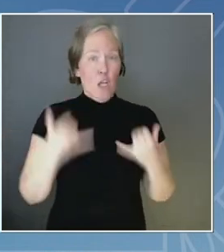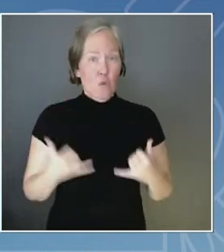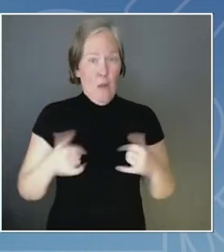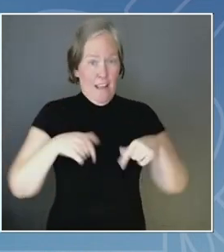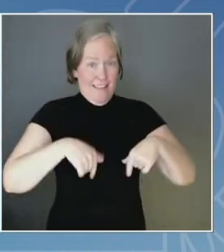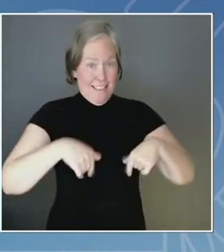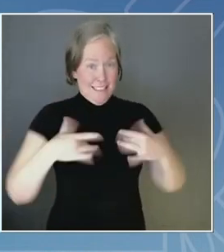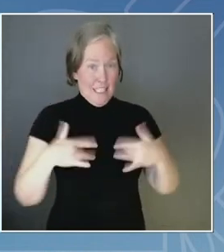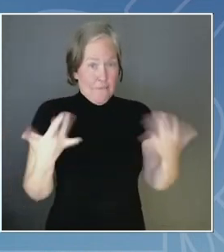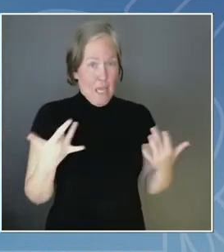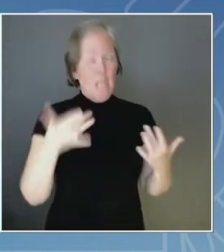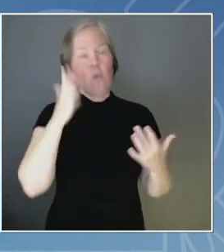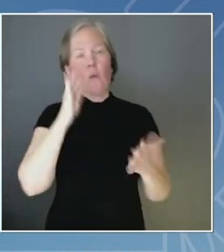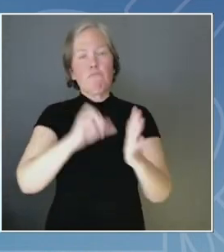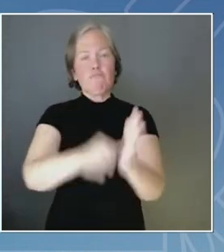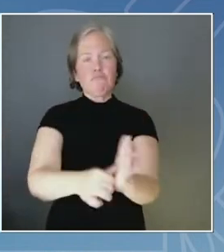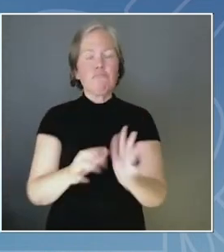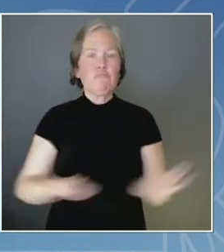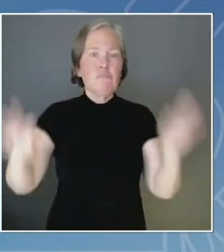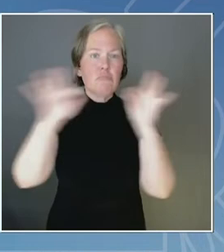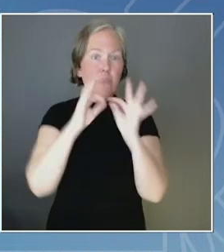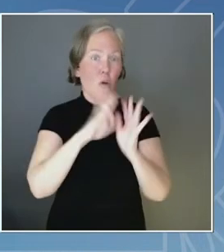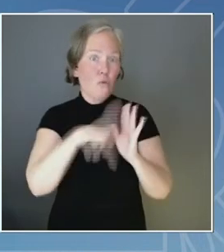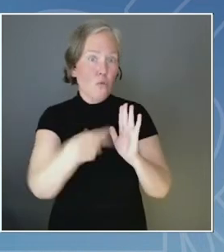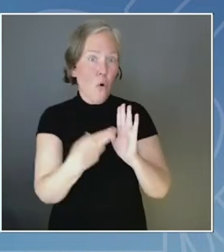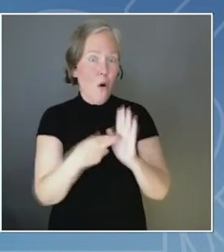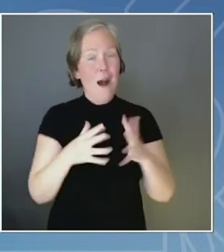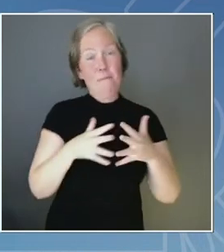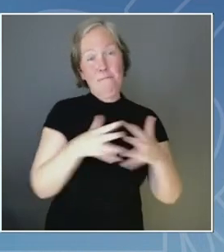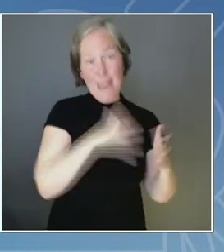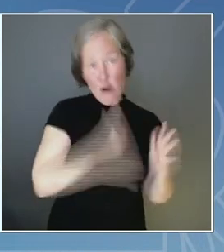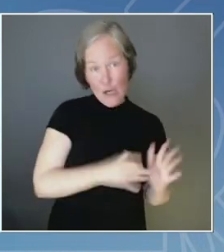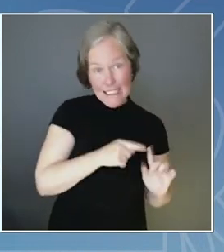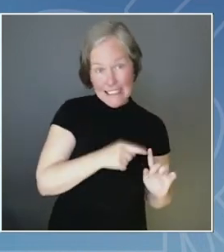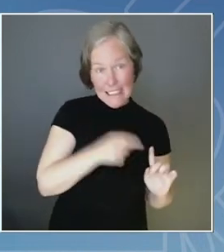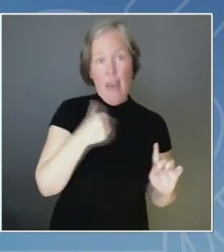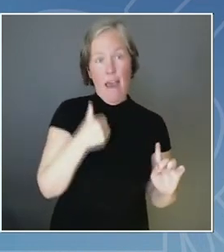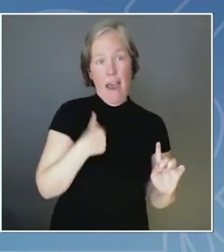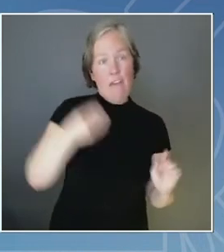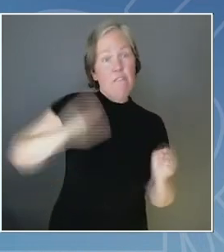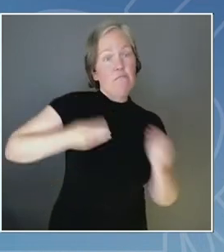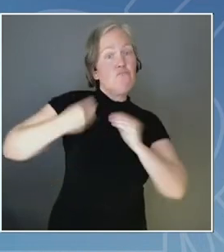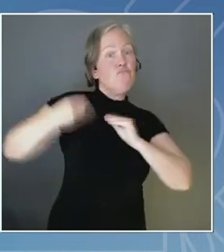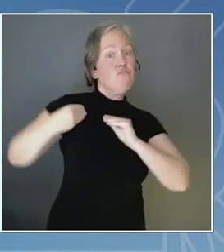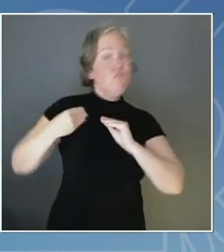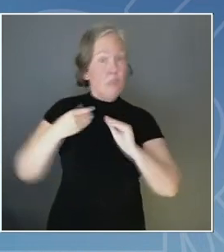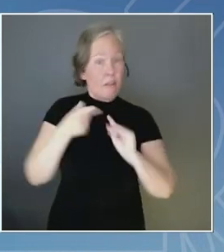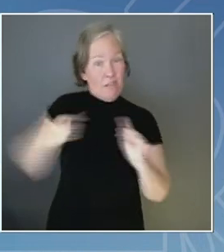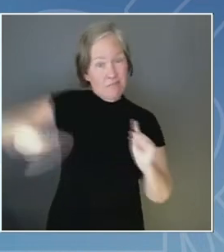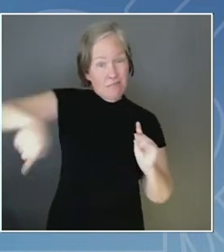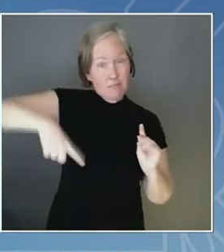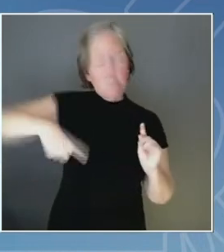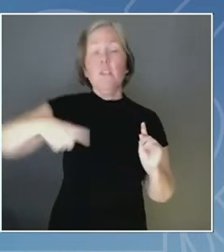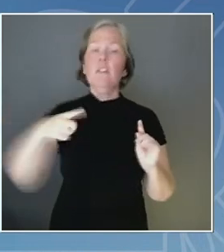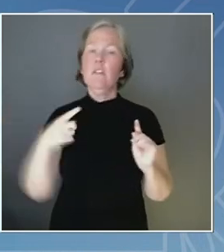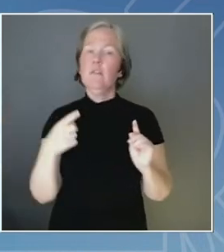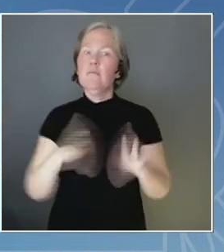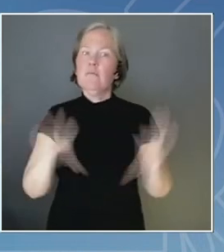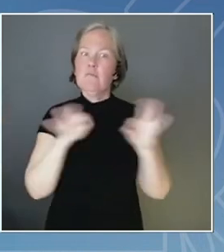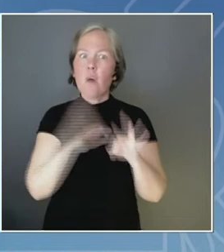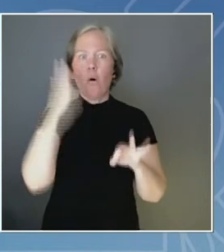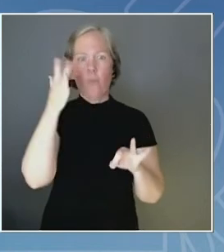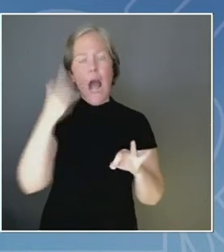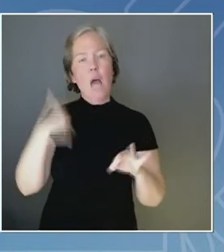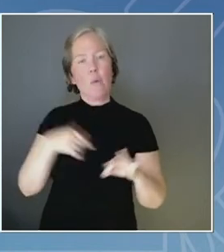to emphasize the vital role that Americans of Southeast Asian heritage have as we continue to deepen our ties with allies and partners